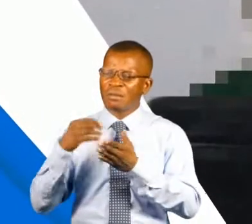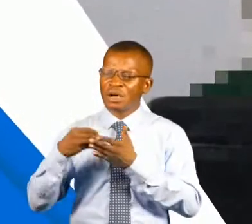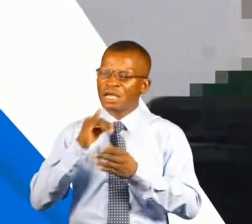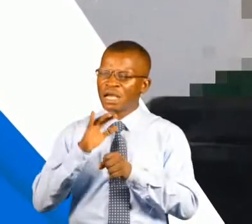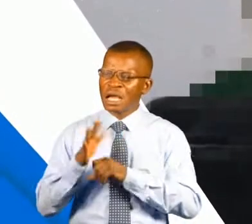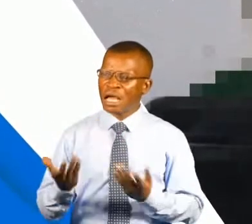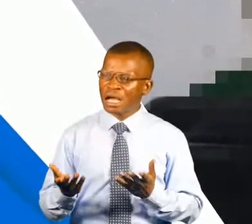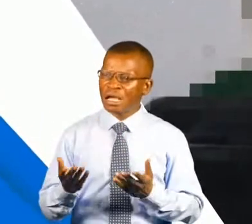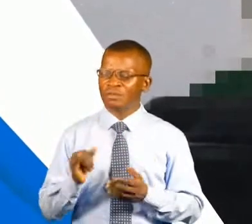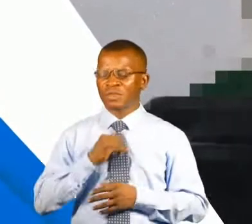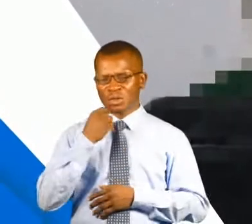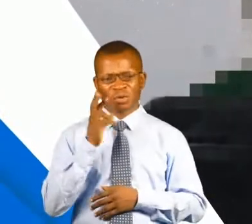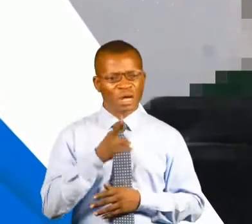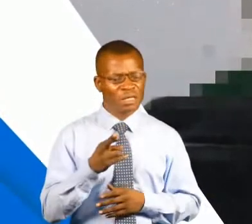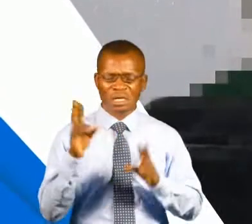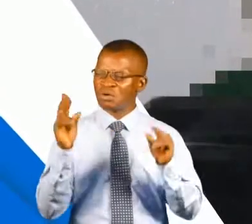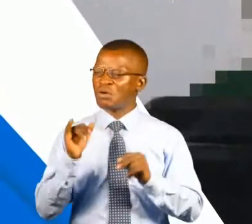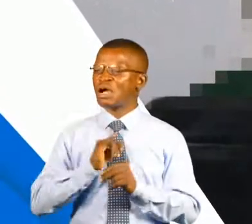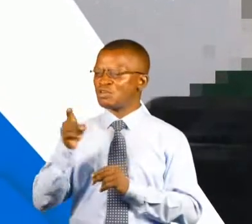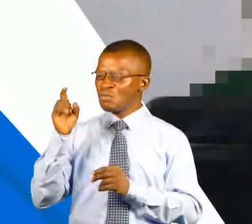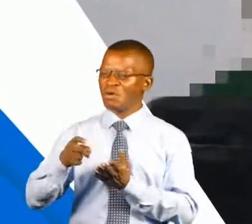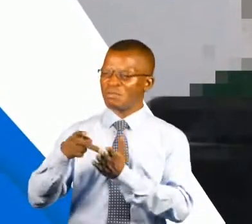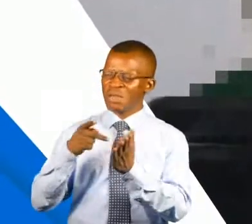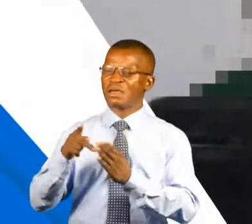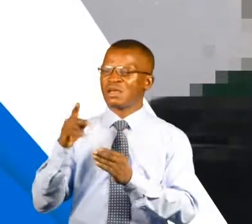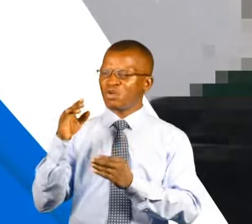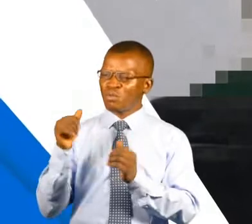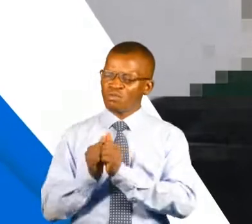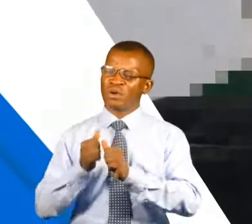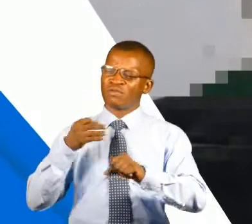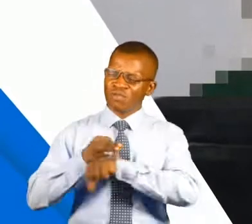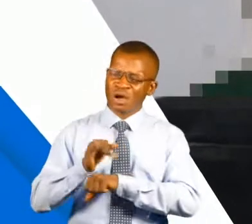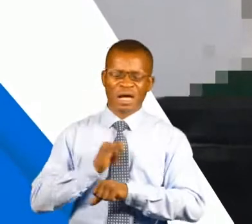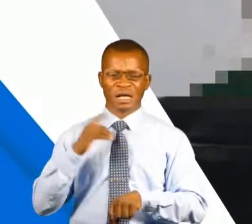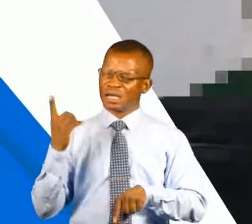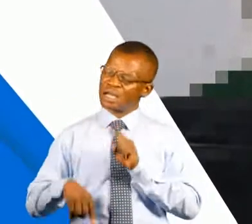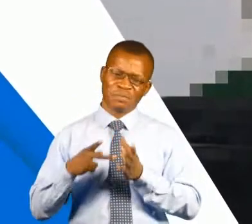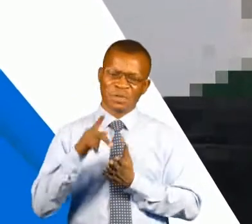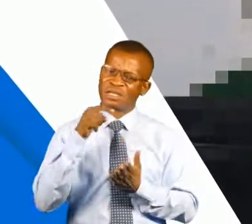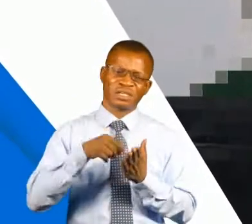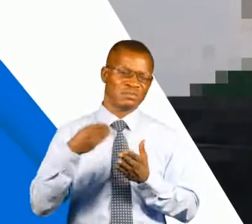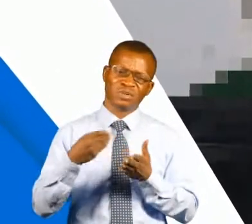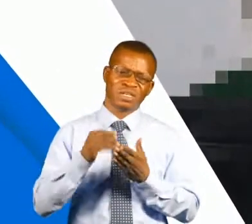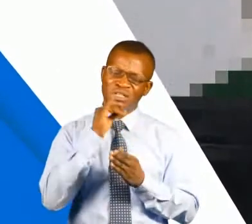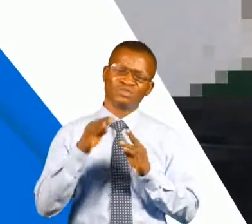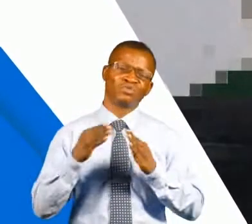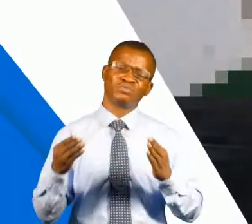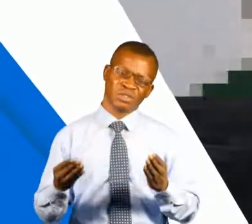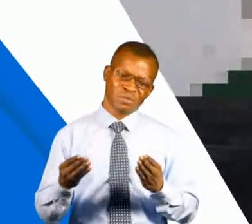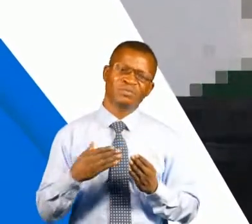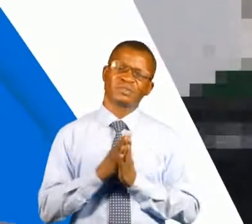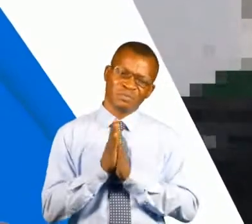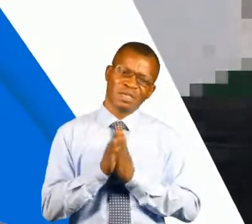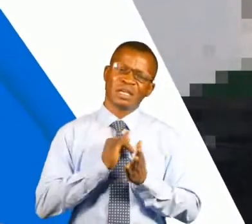very big. It's enough. And I told her, he said, no, I will balance her with by force. I said, I can't balance you this money. This money is enough